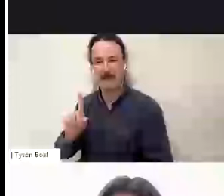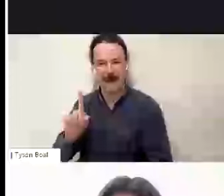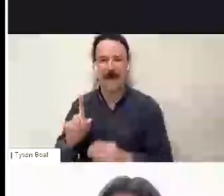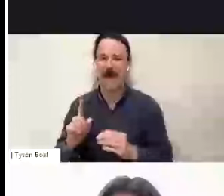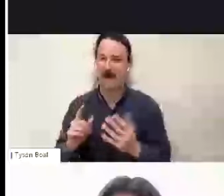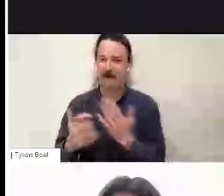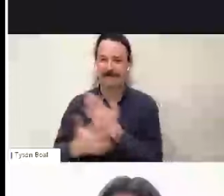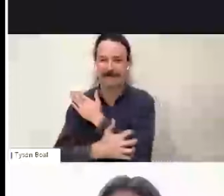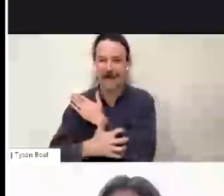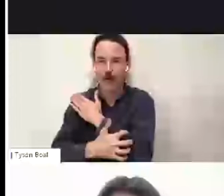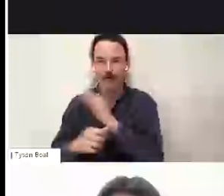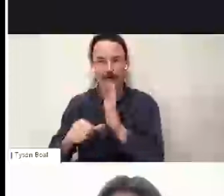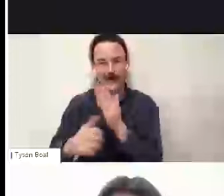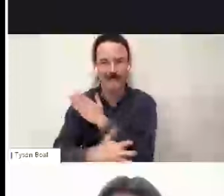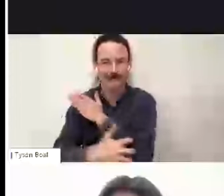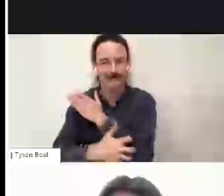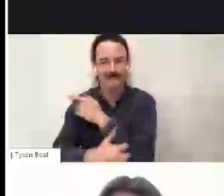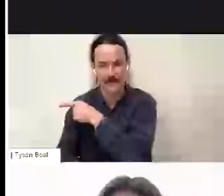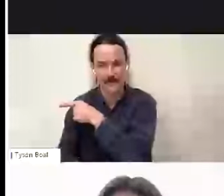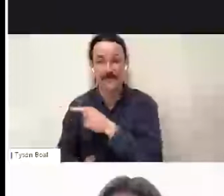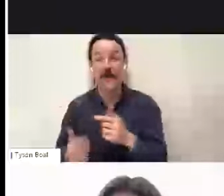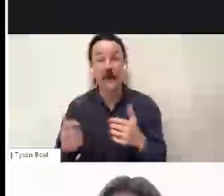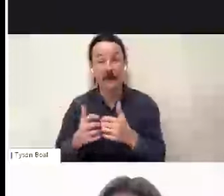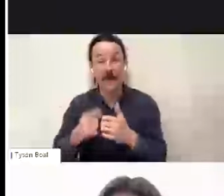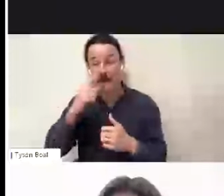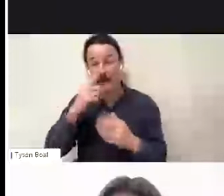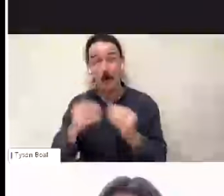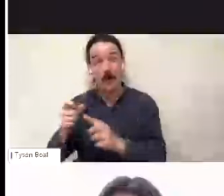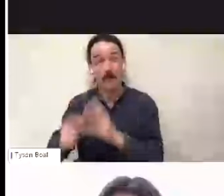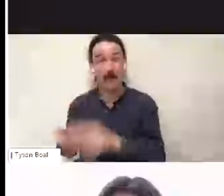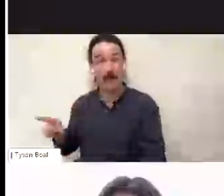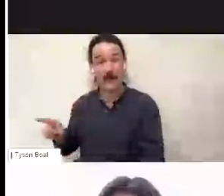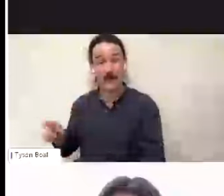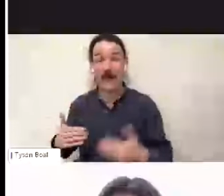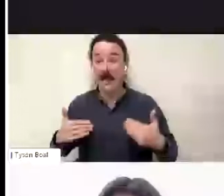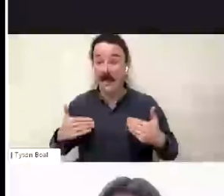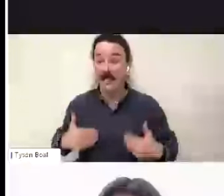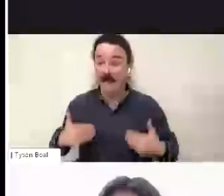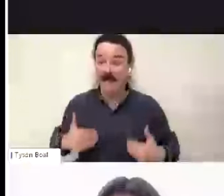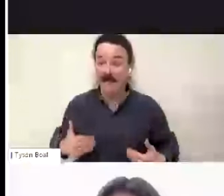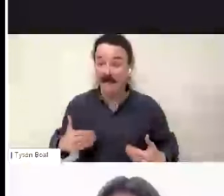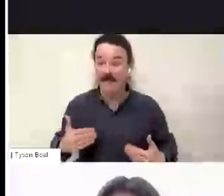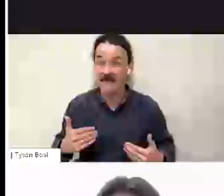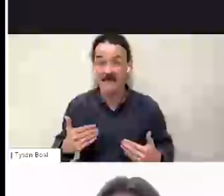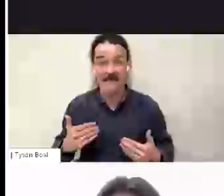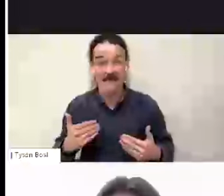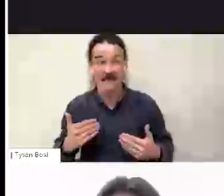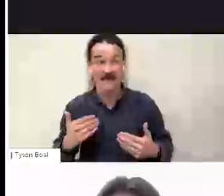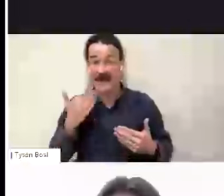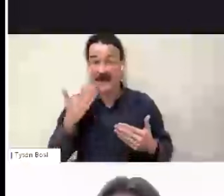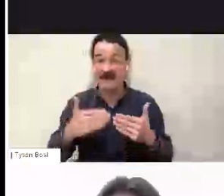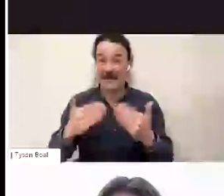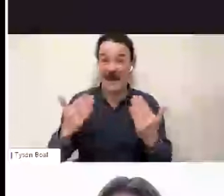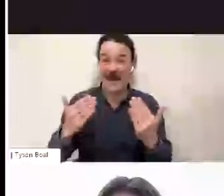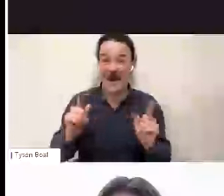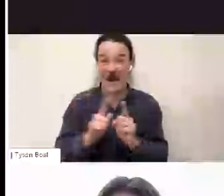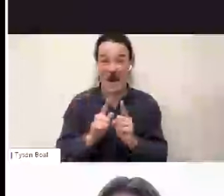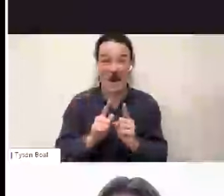to day and live meal to meal virtually.